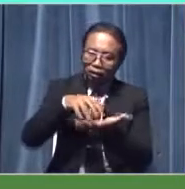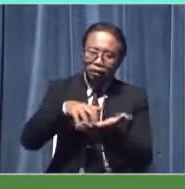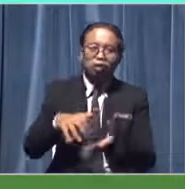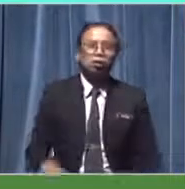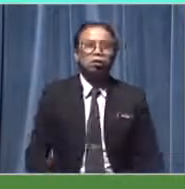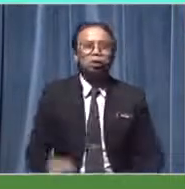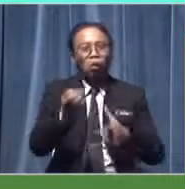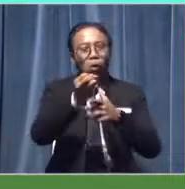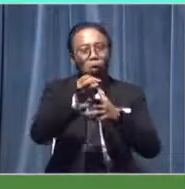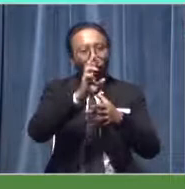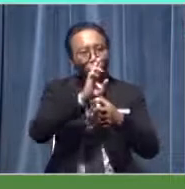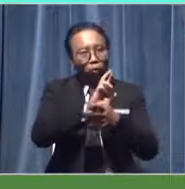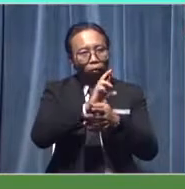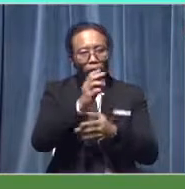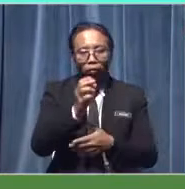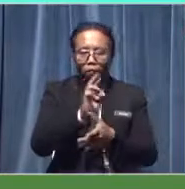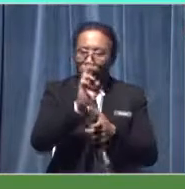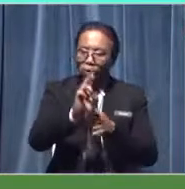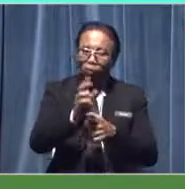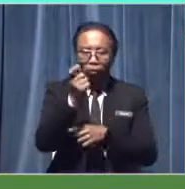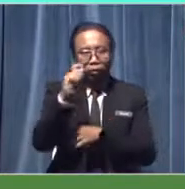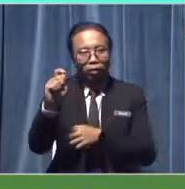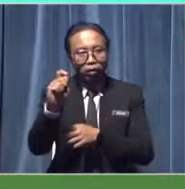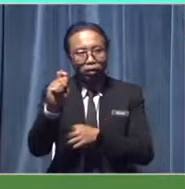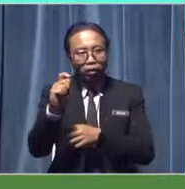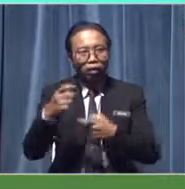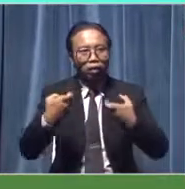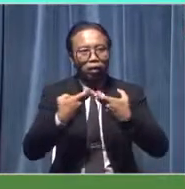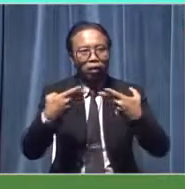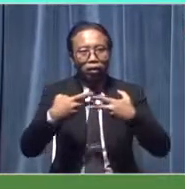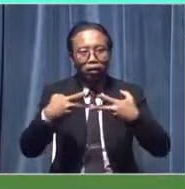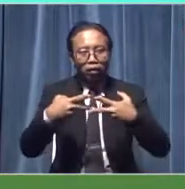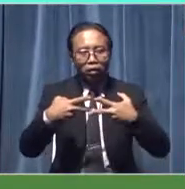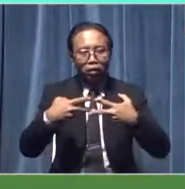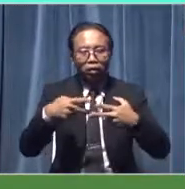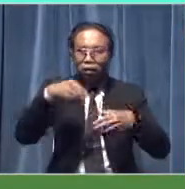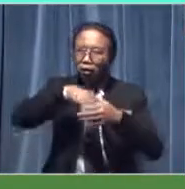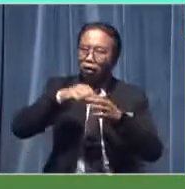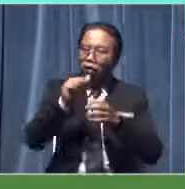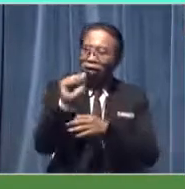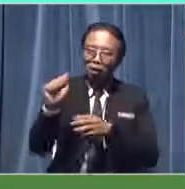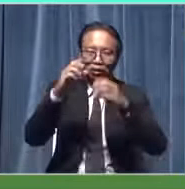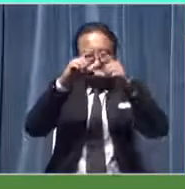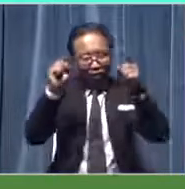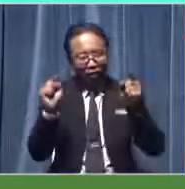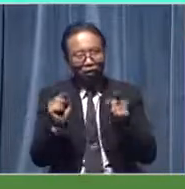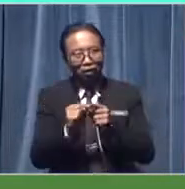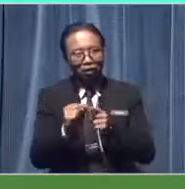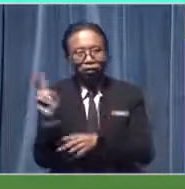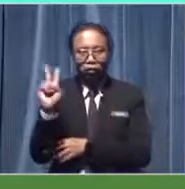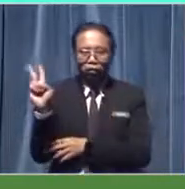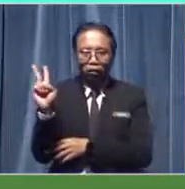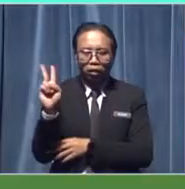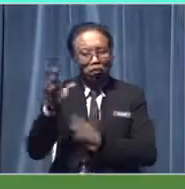or the current in a circuit when the supply voltage is too low.